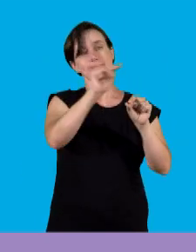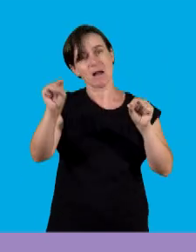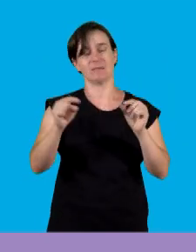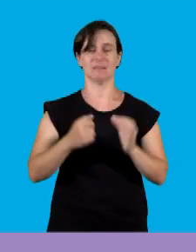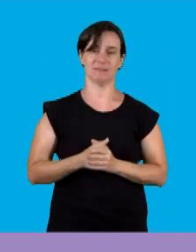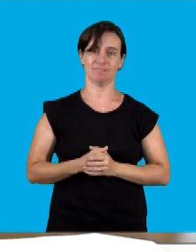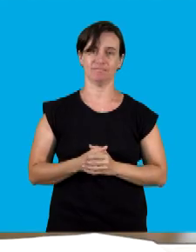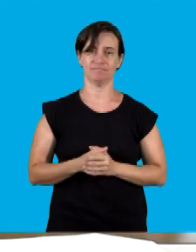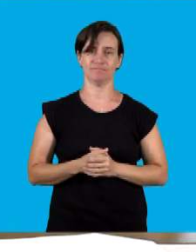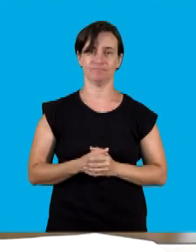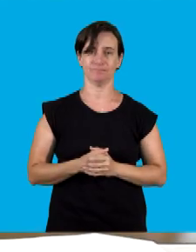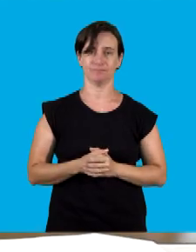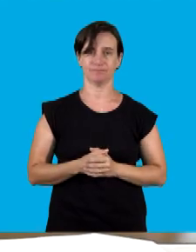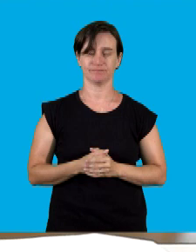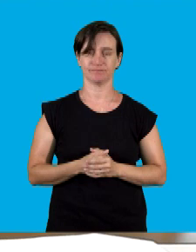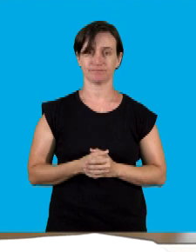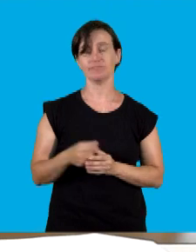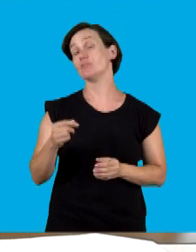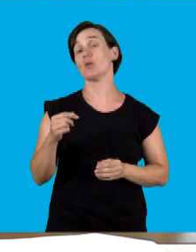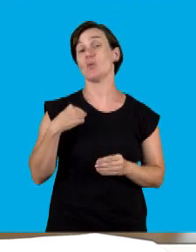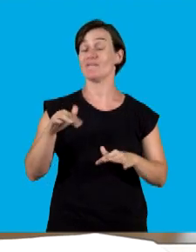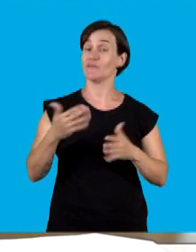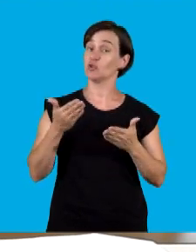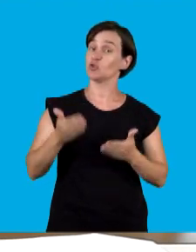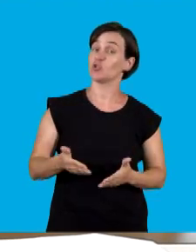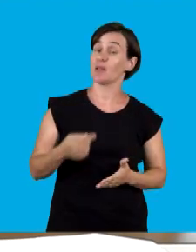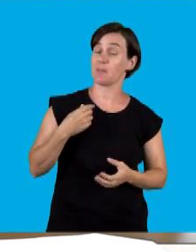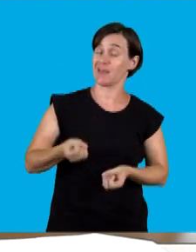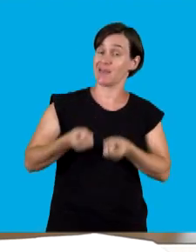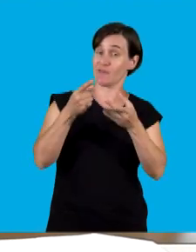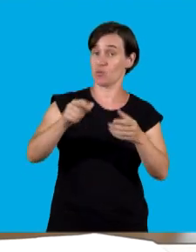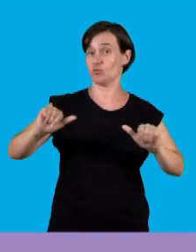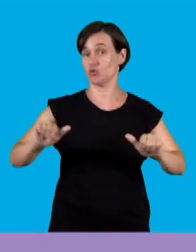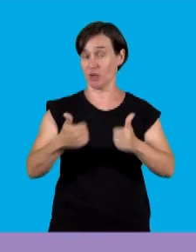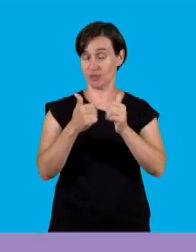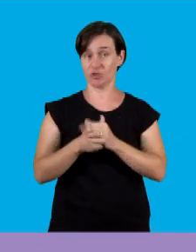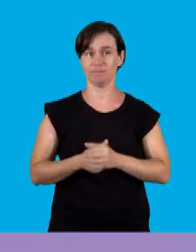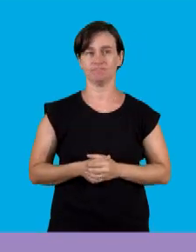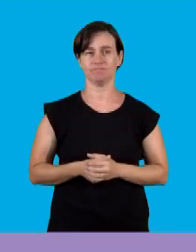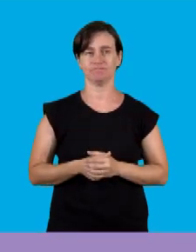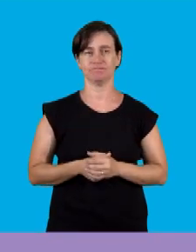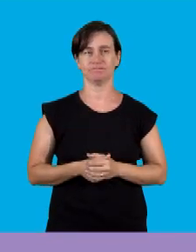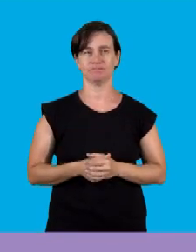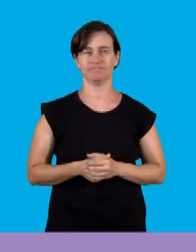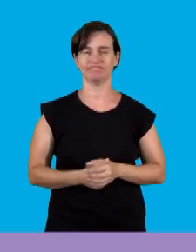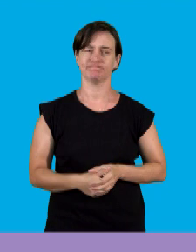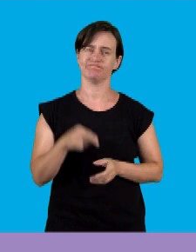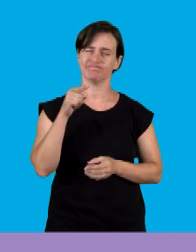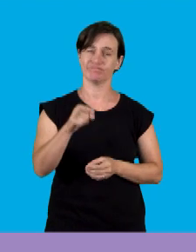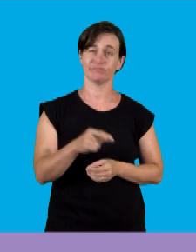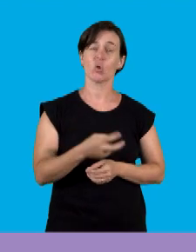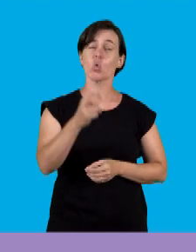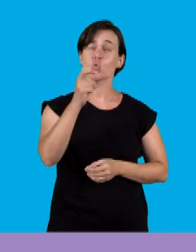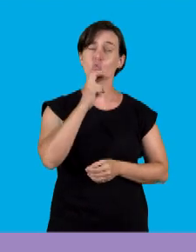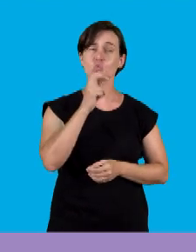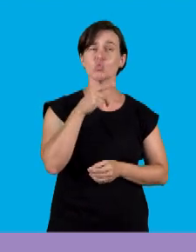them. Let's end off our lesson with a nice challenge. So our challenge reads there, use